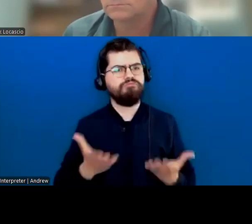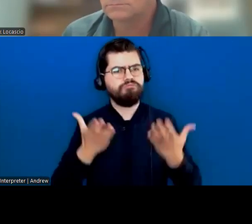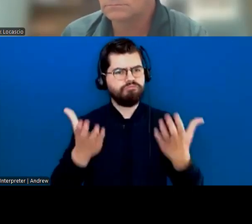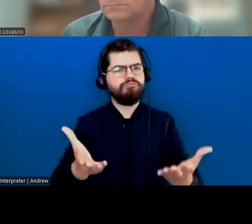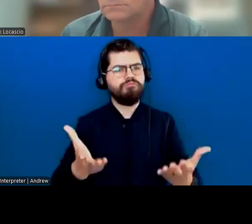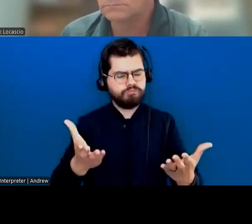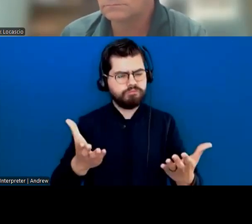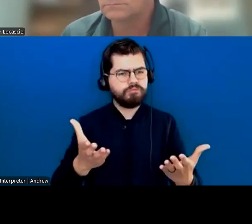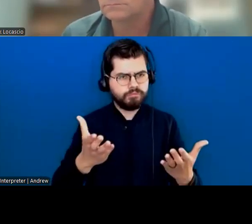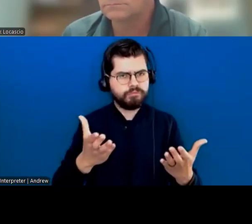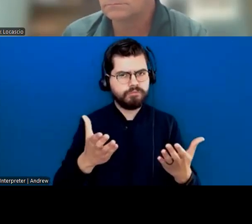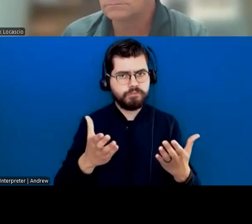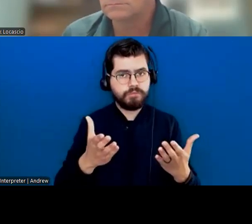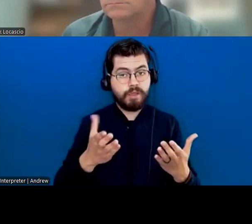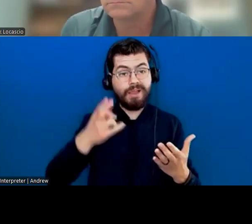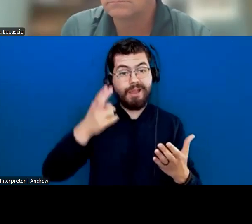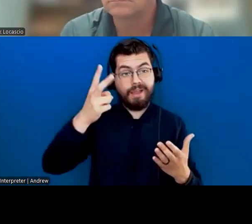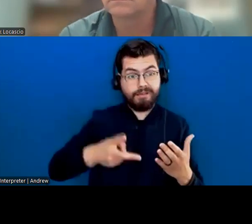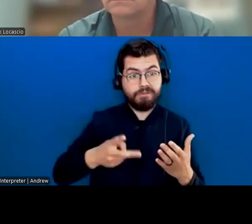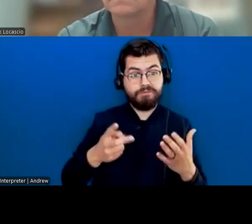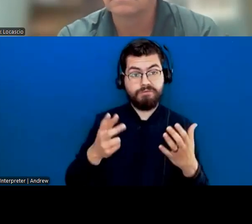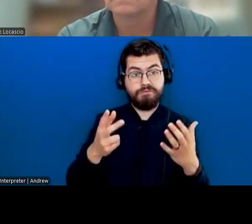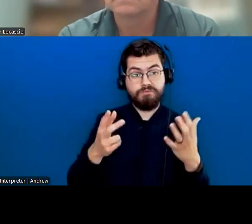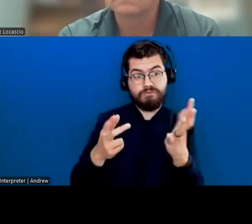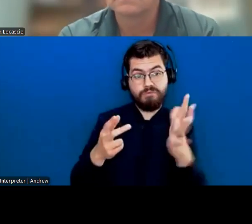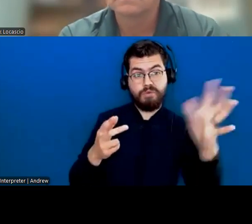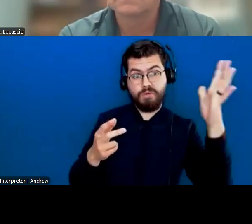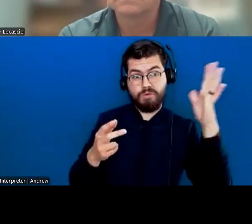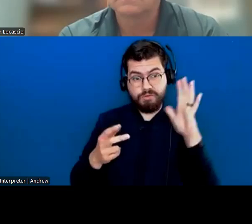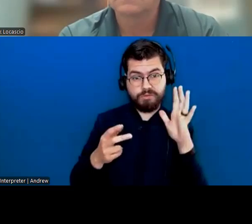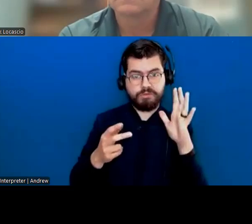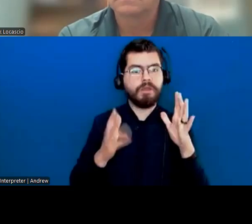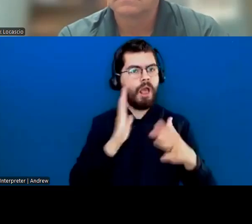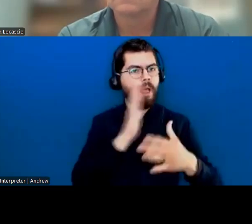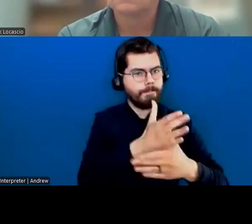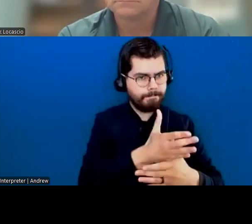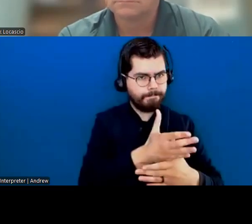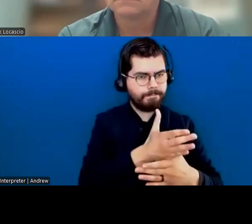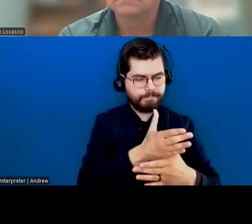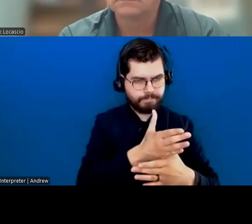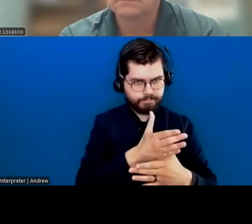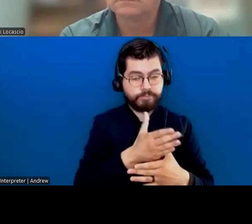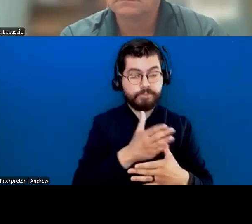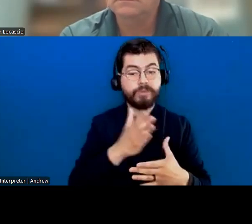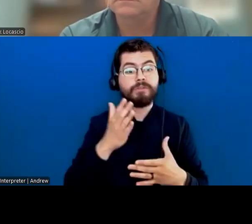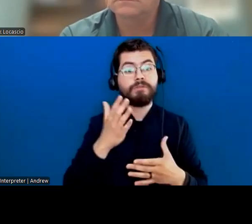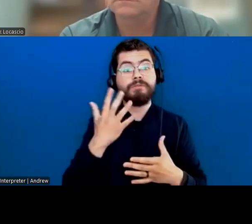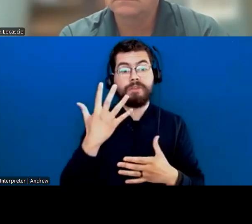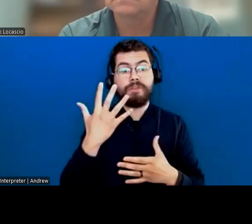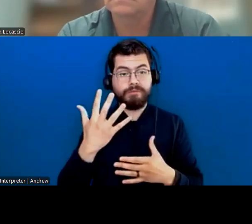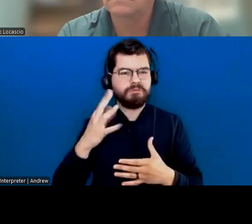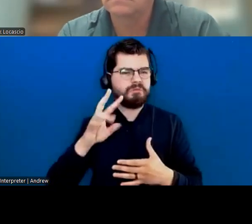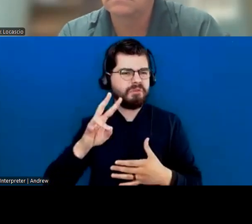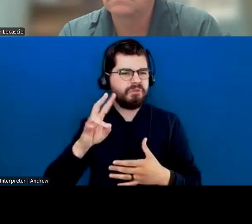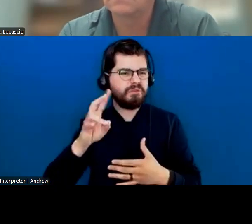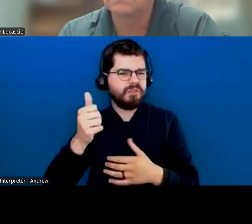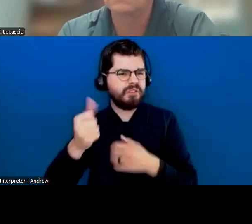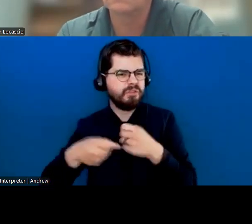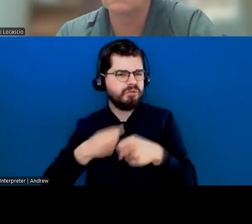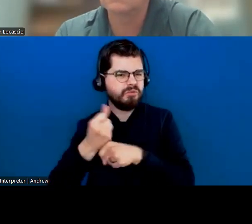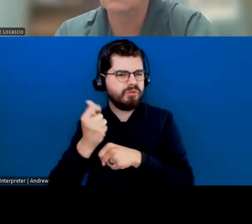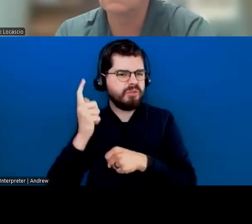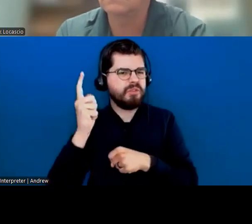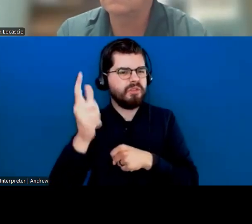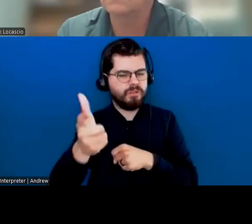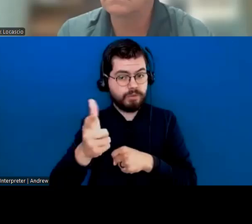they disturb half their forest, and 5, 7 to 10 years later disturb the other half by having a